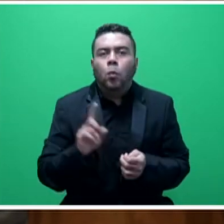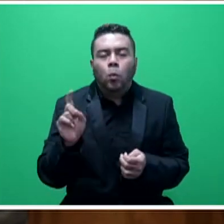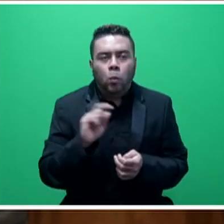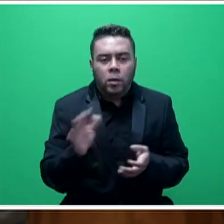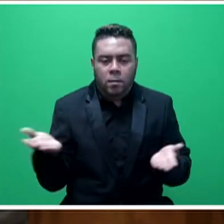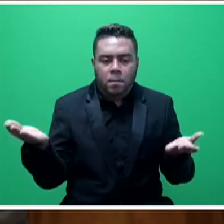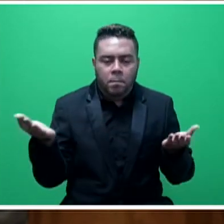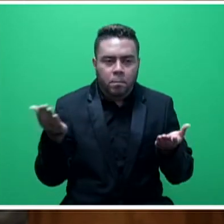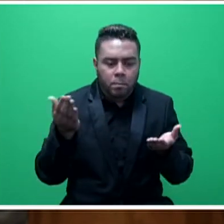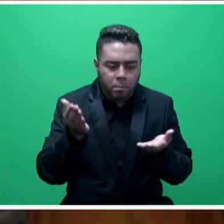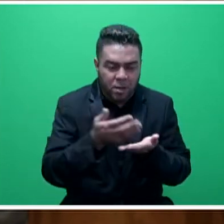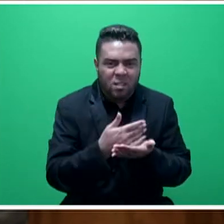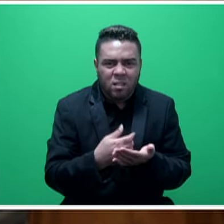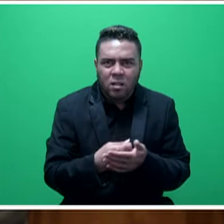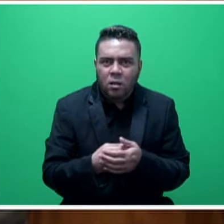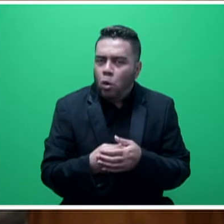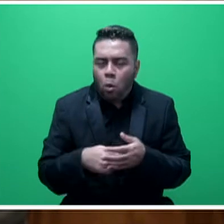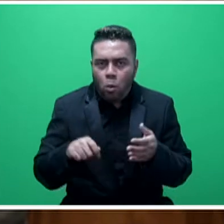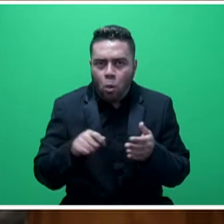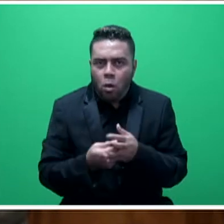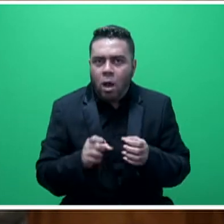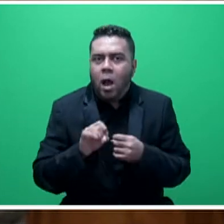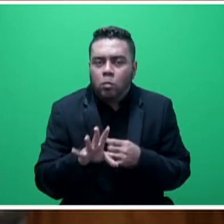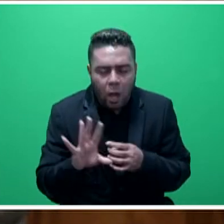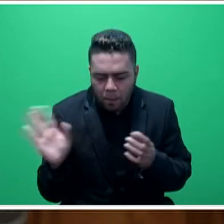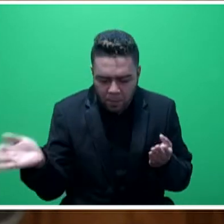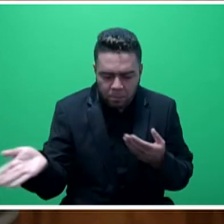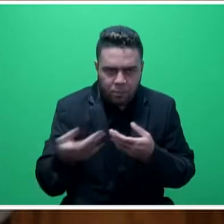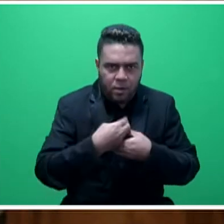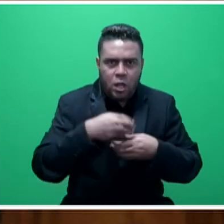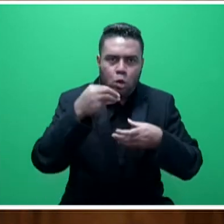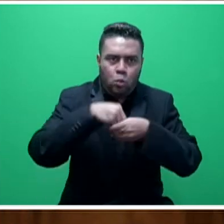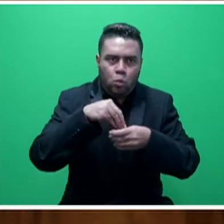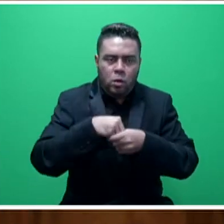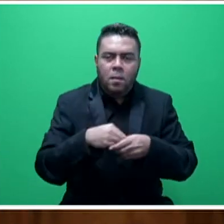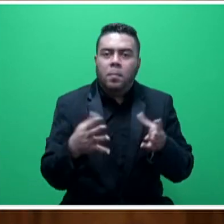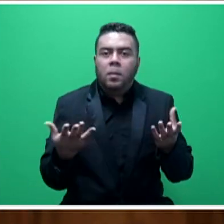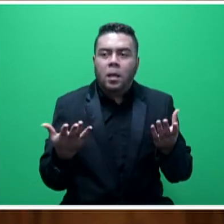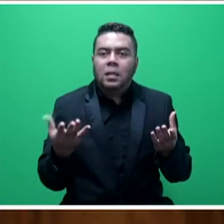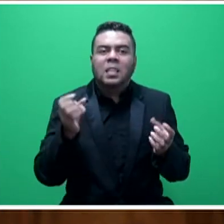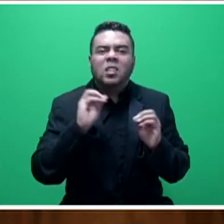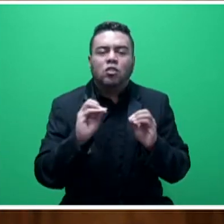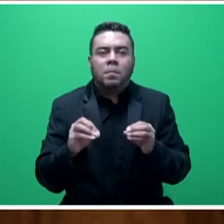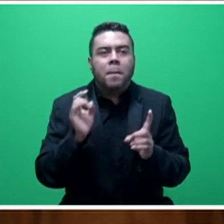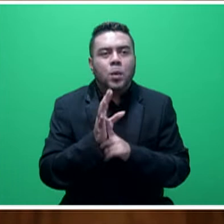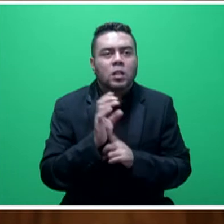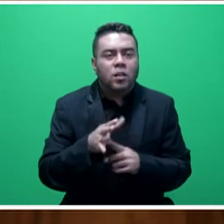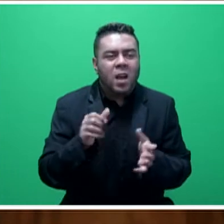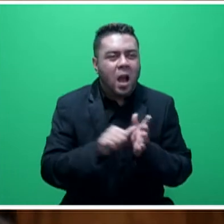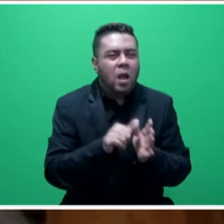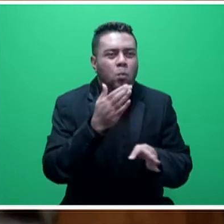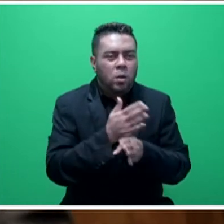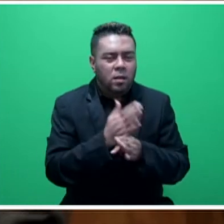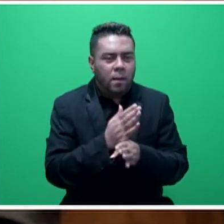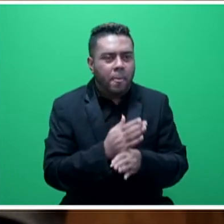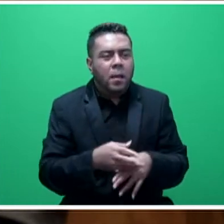bring each other up. Parents must take responsibility for the children and teach them the importance of hard work and being